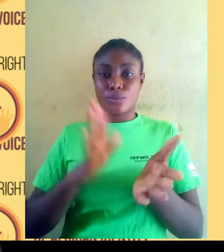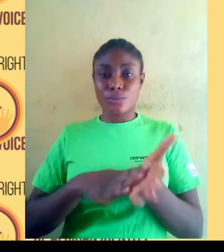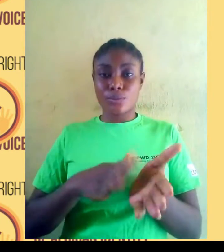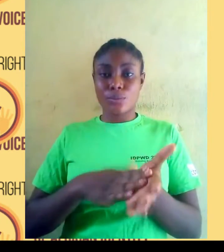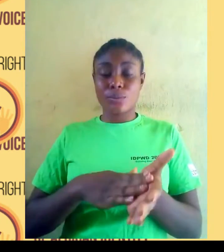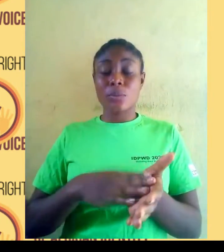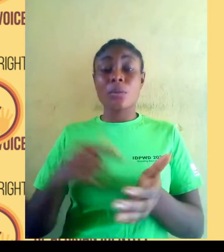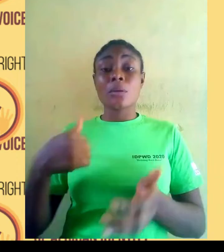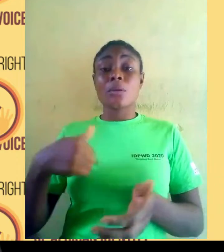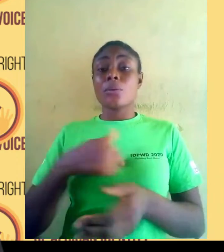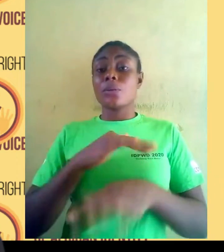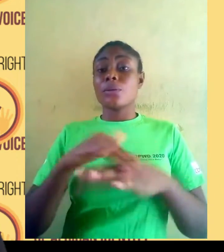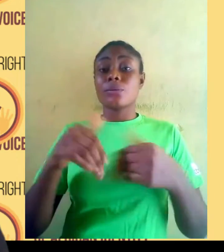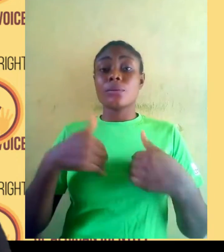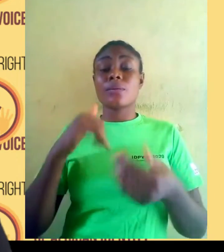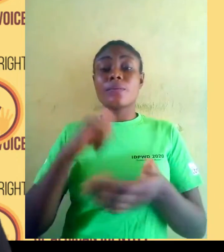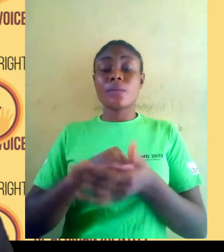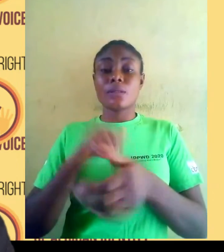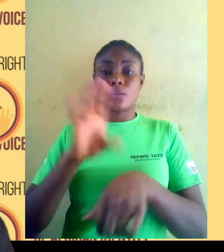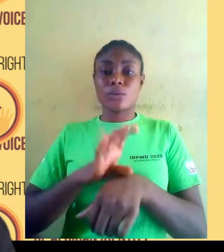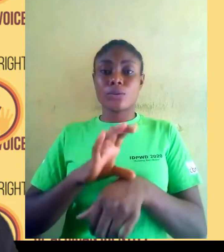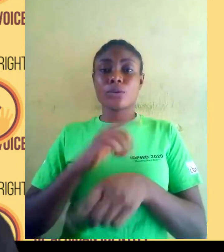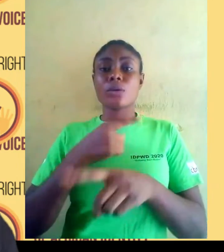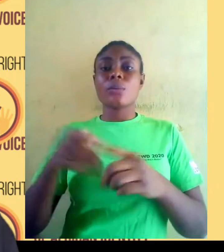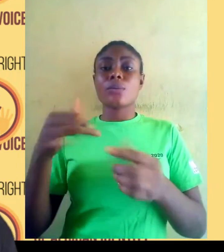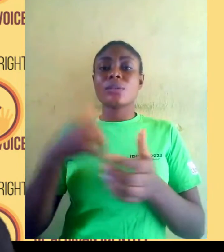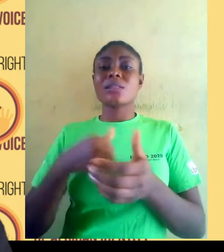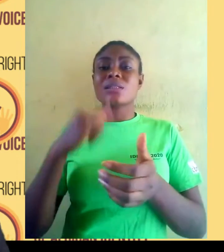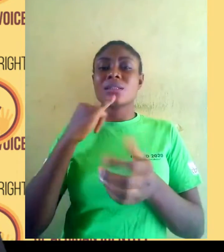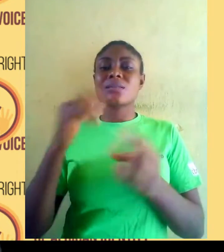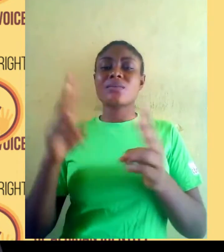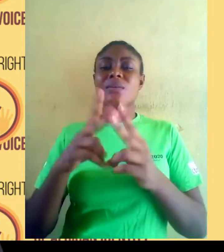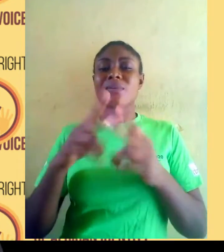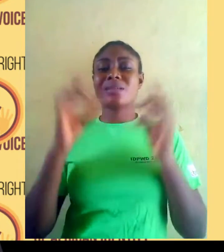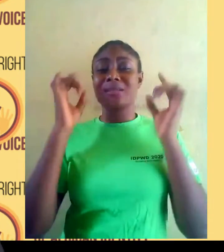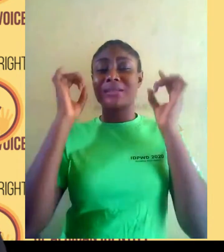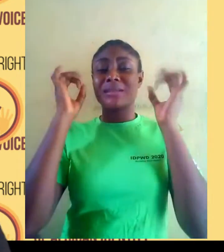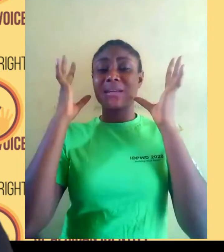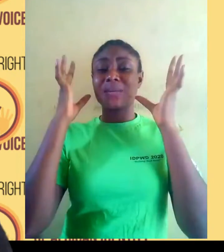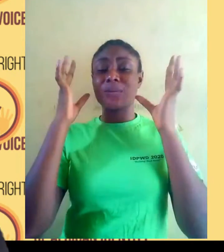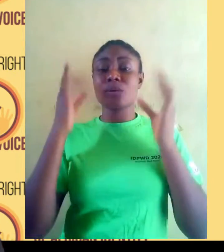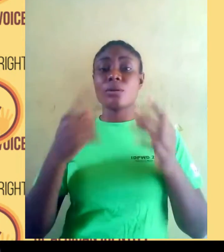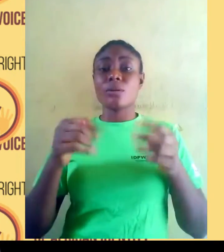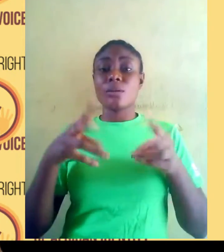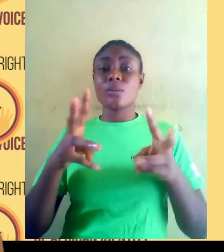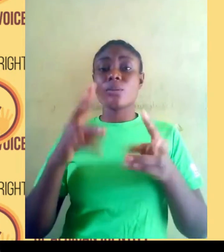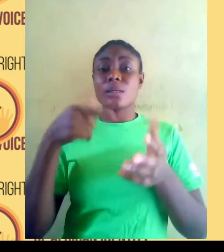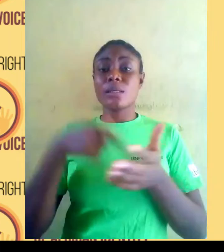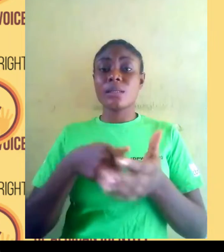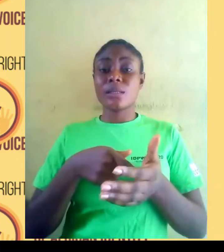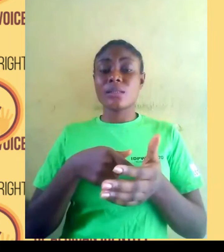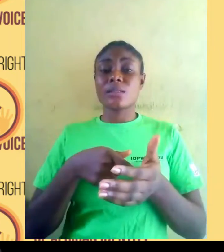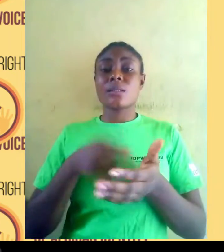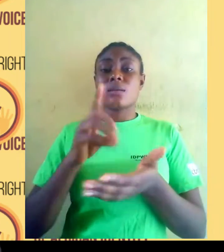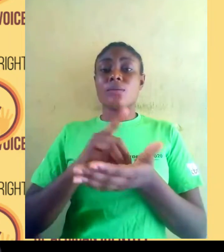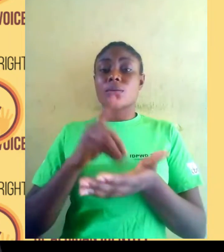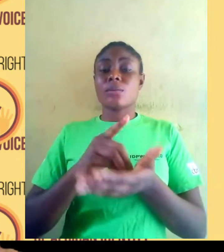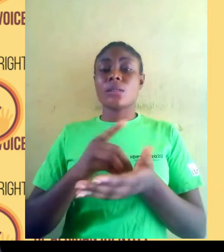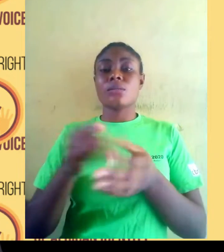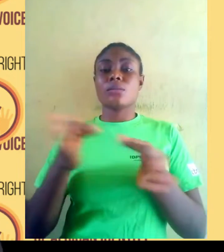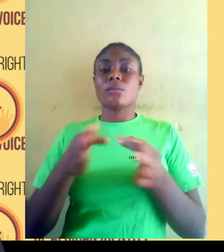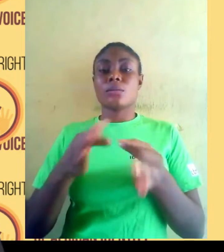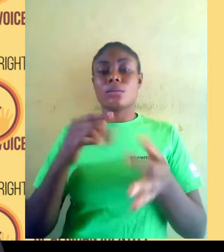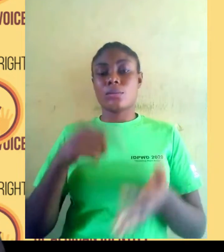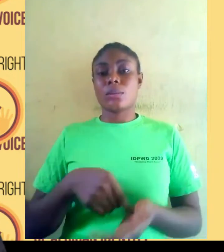have that culture, but it is very terrible that the way this manuscript describes this